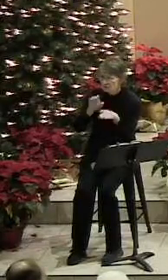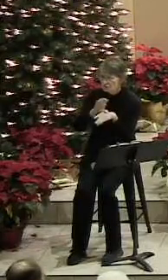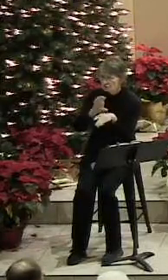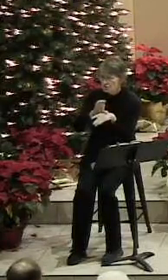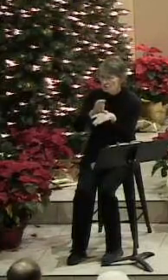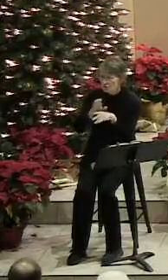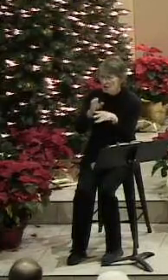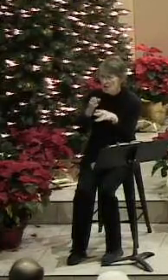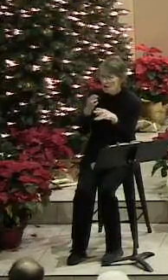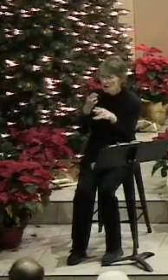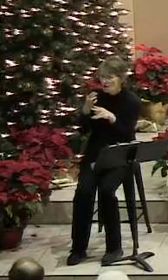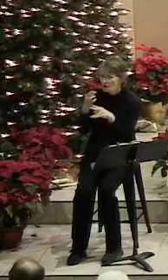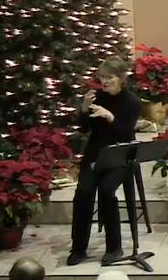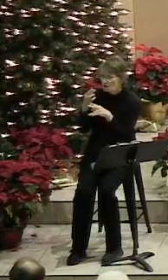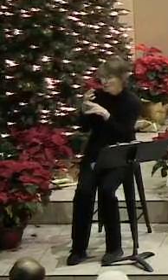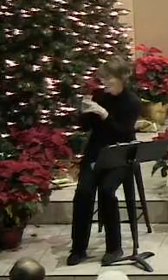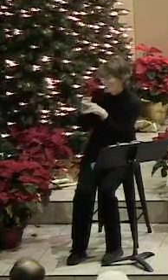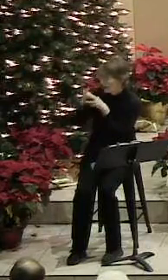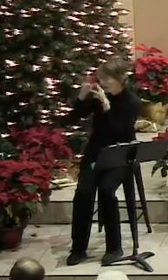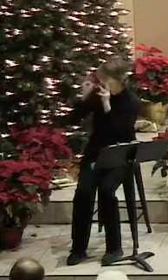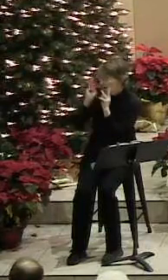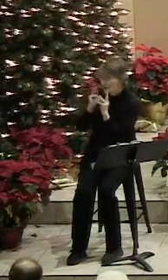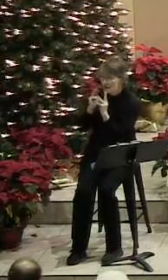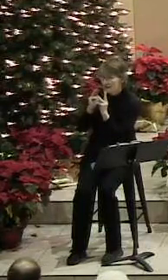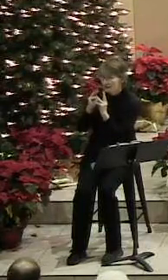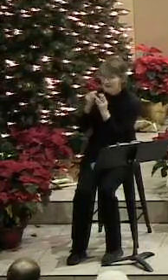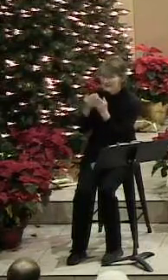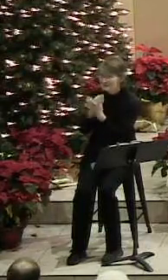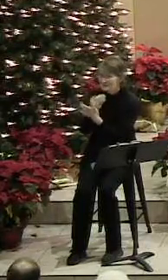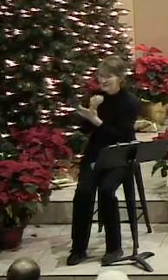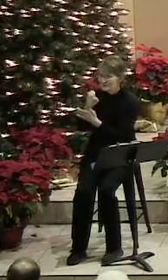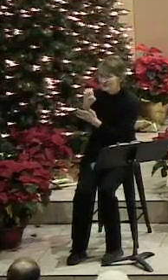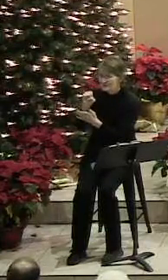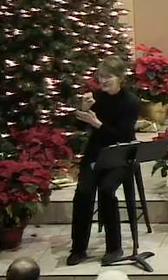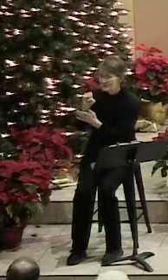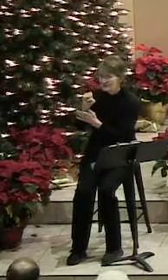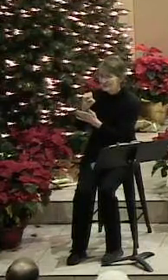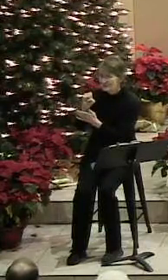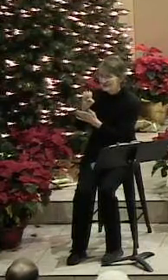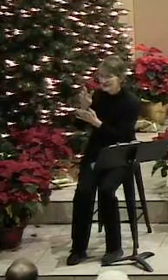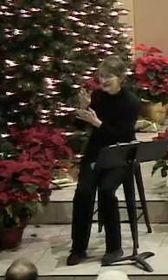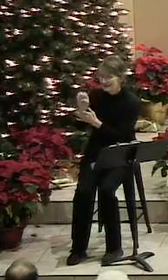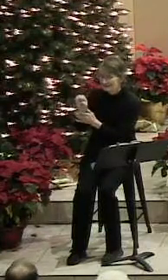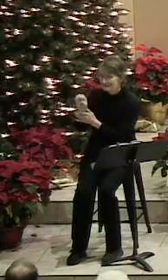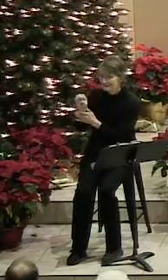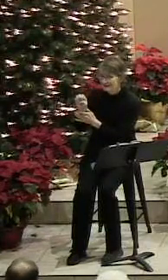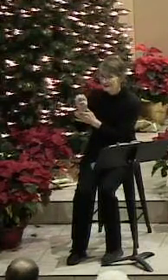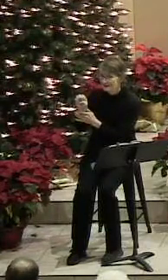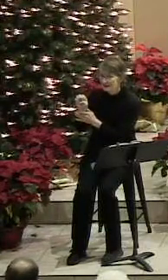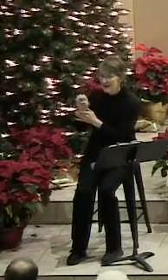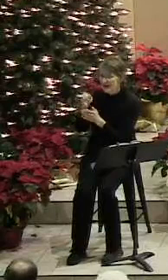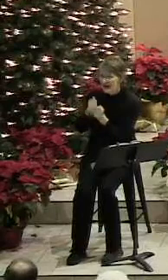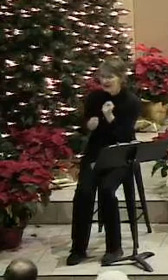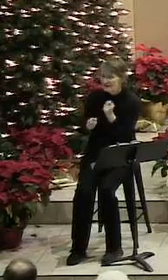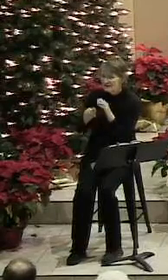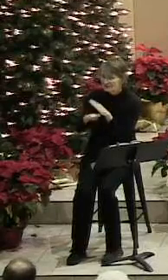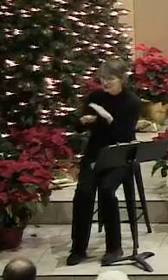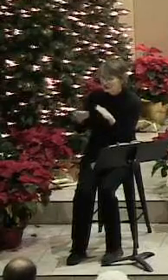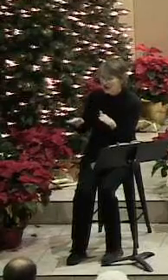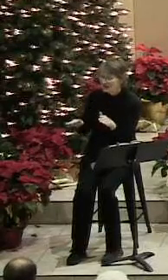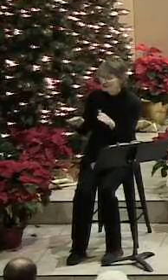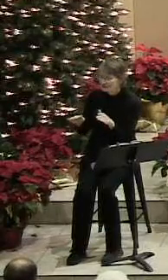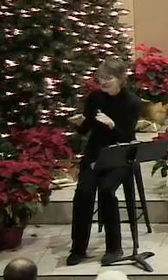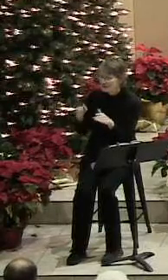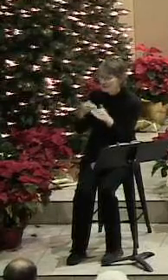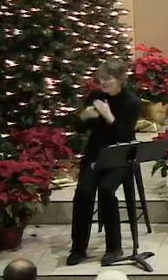us by nature, she's also the one that brought death to us. Every child born to Eve and born of her descendants